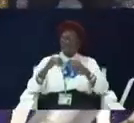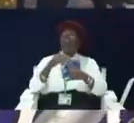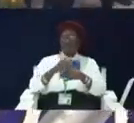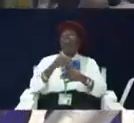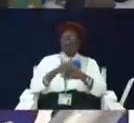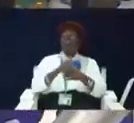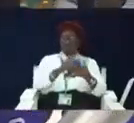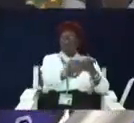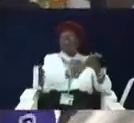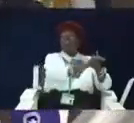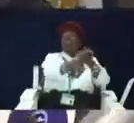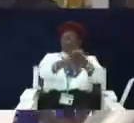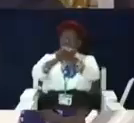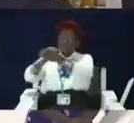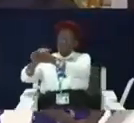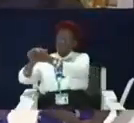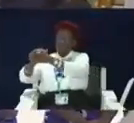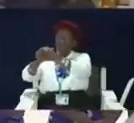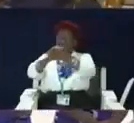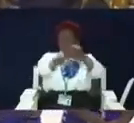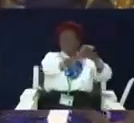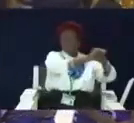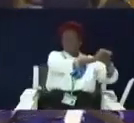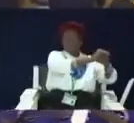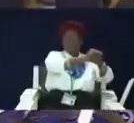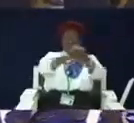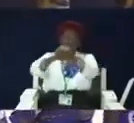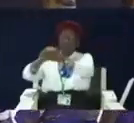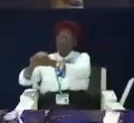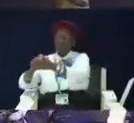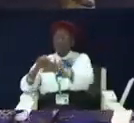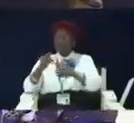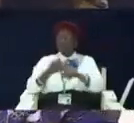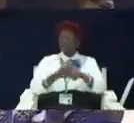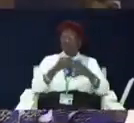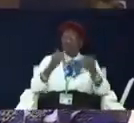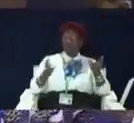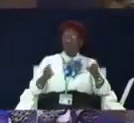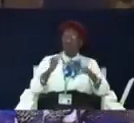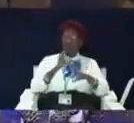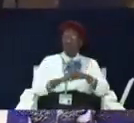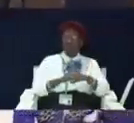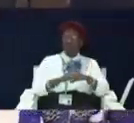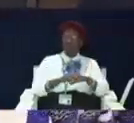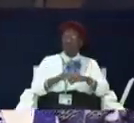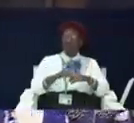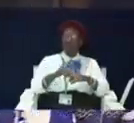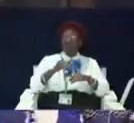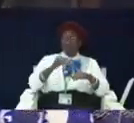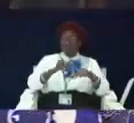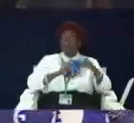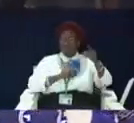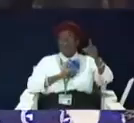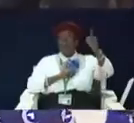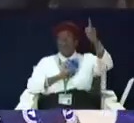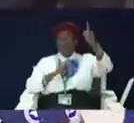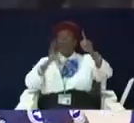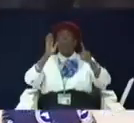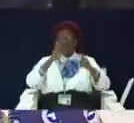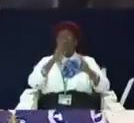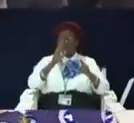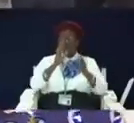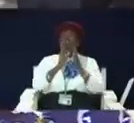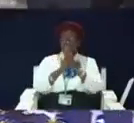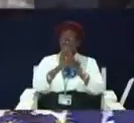síwájú akéyìn kú oríire. From now on, by the grace of God, I'll be praying for you. Látò ní lọ nípa ọ̀rẹ́ ọ̀fẹ́ Ọlọ́run